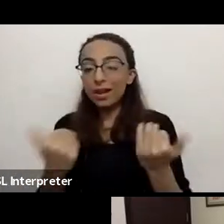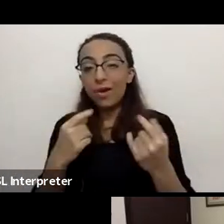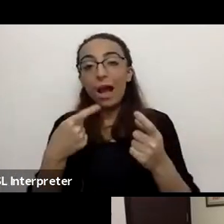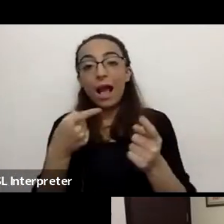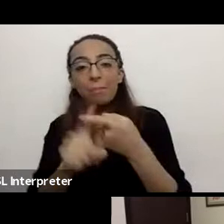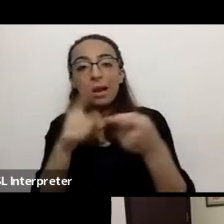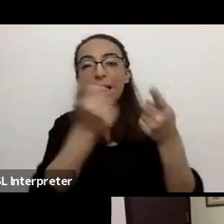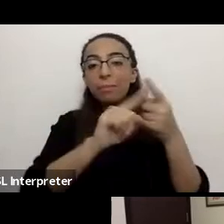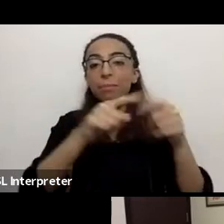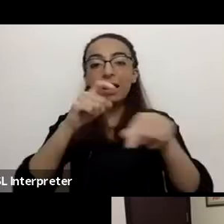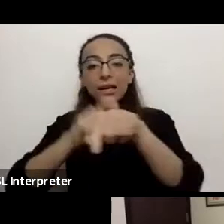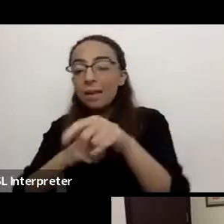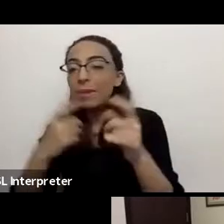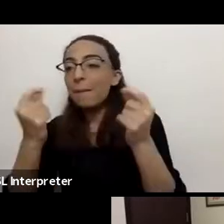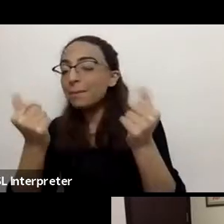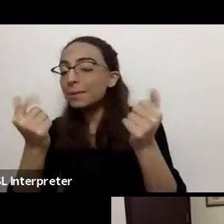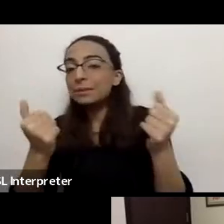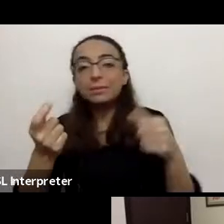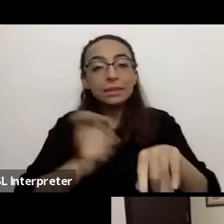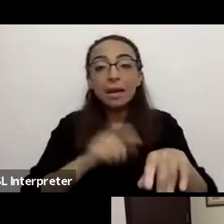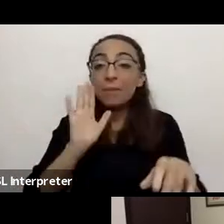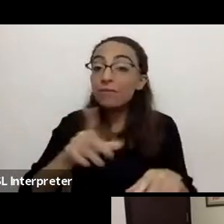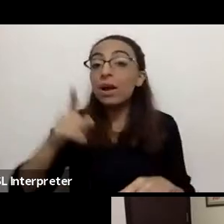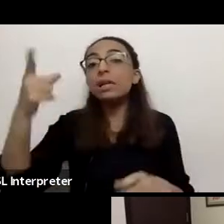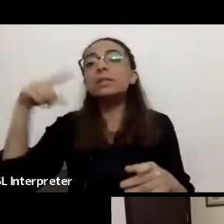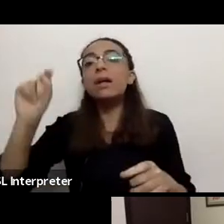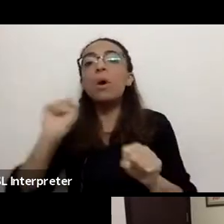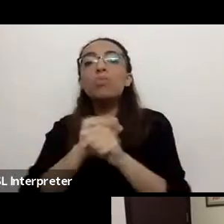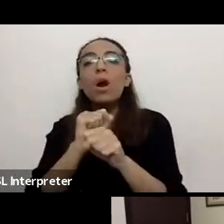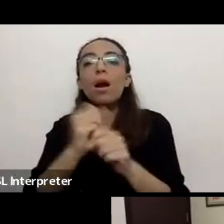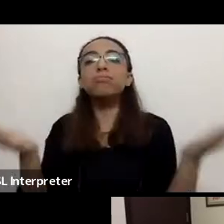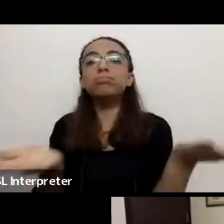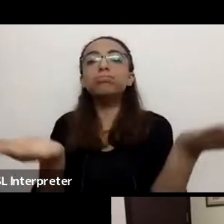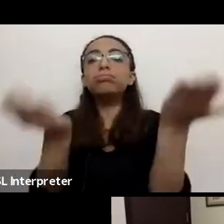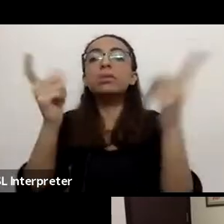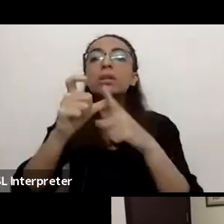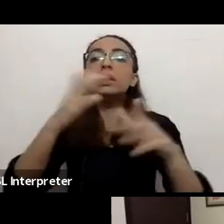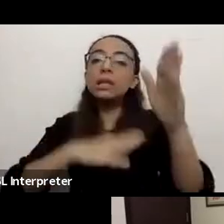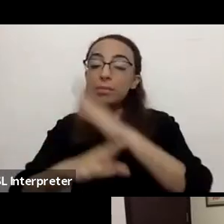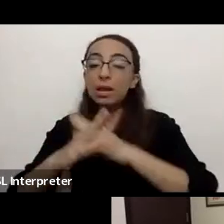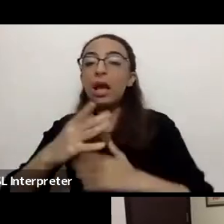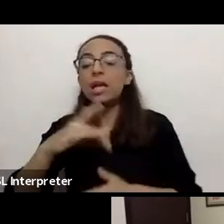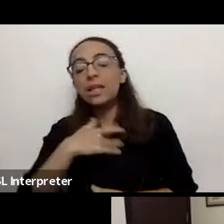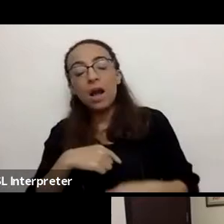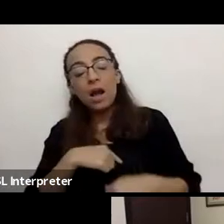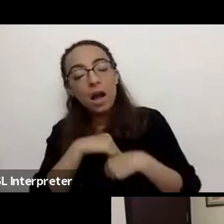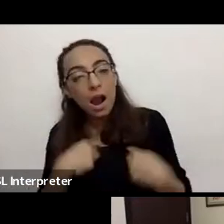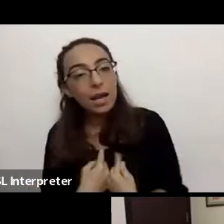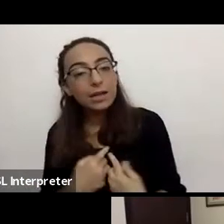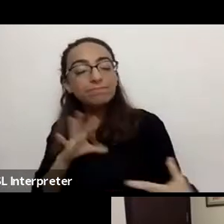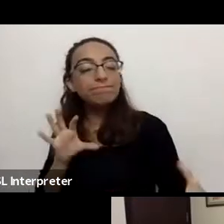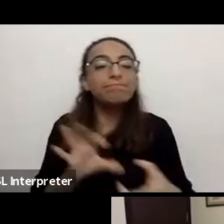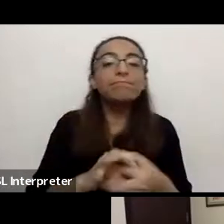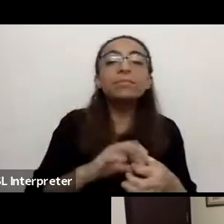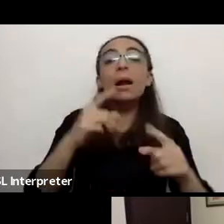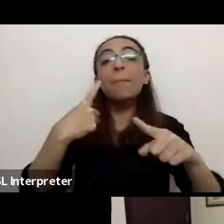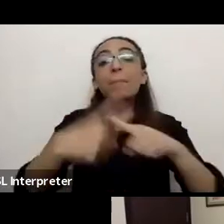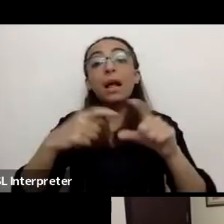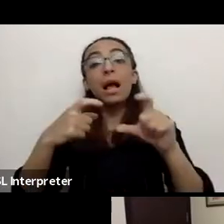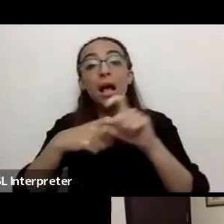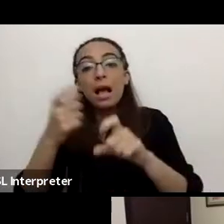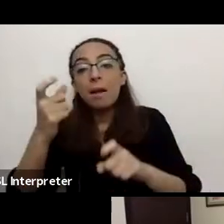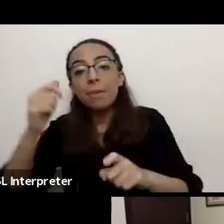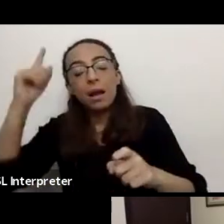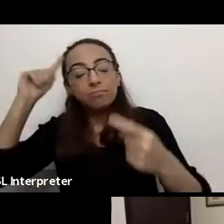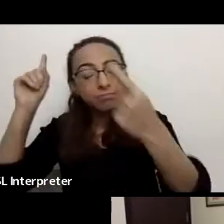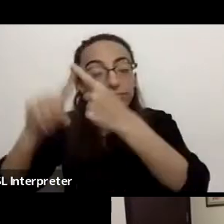turbulent, when it affected everybody's life, not only professionally but also emotionally and economically,